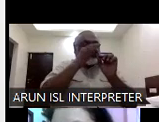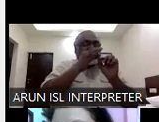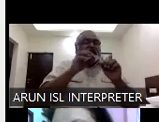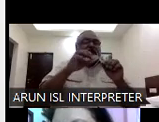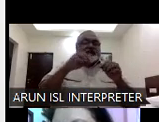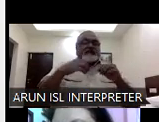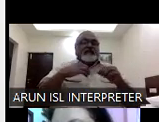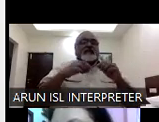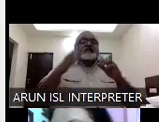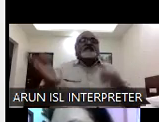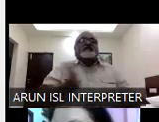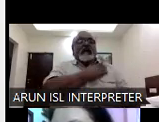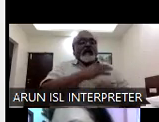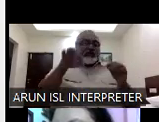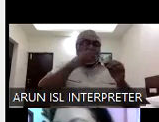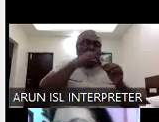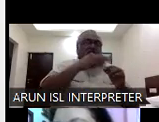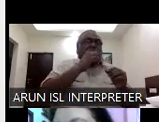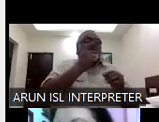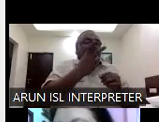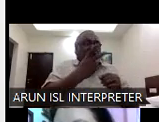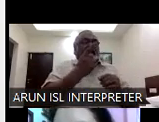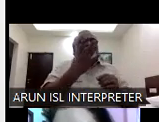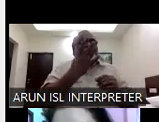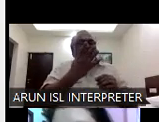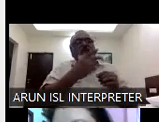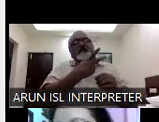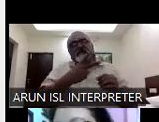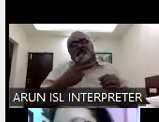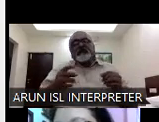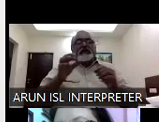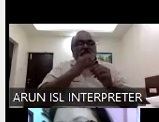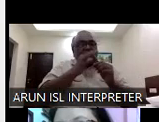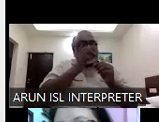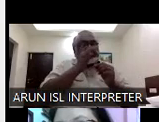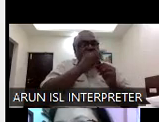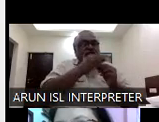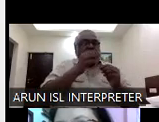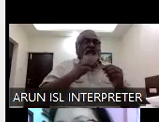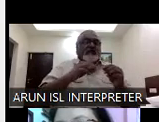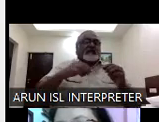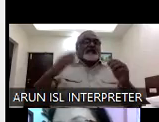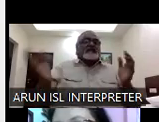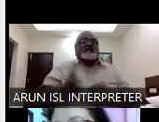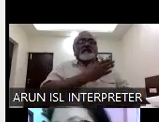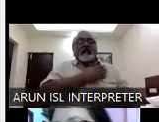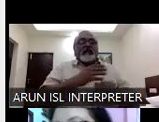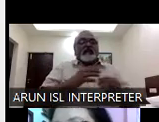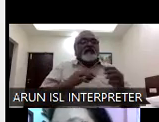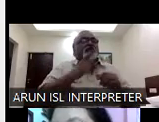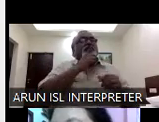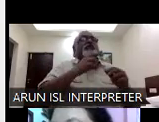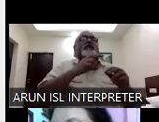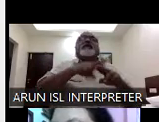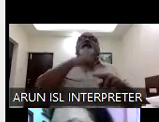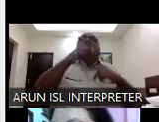kids, like must be 12, 14, and they were doing like this zari work, I asked the karkhana